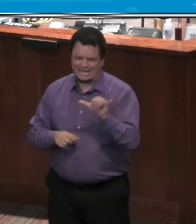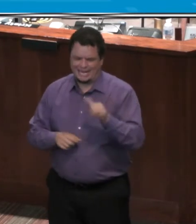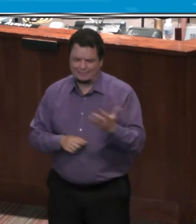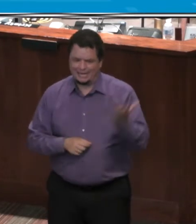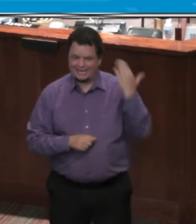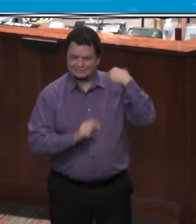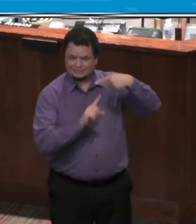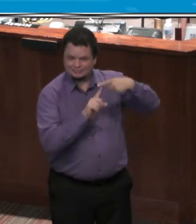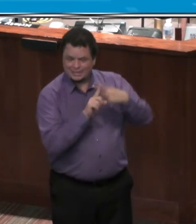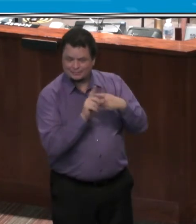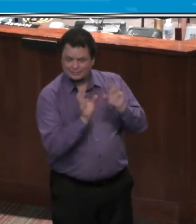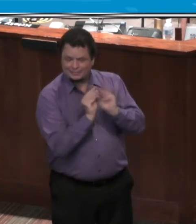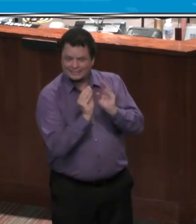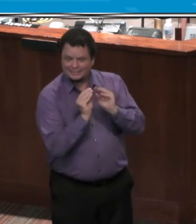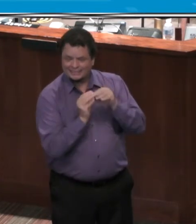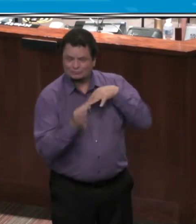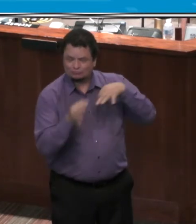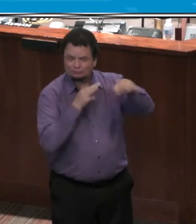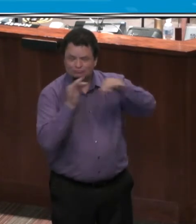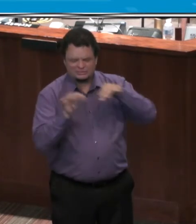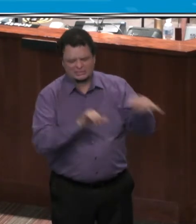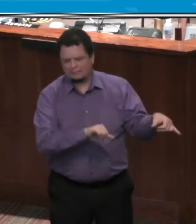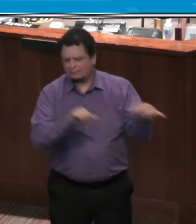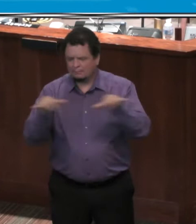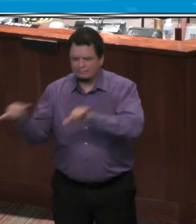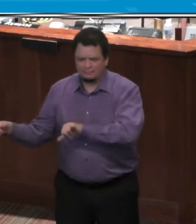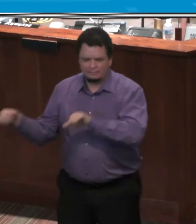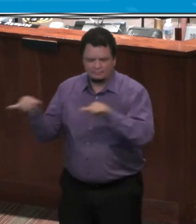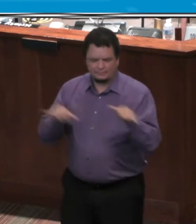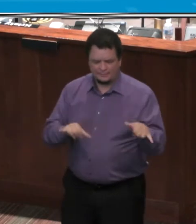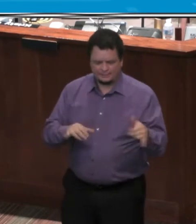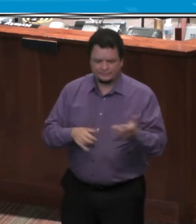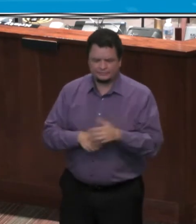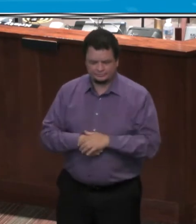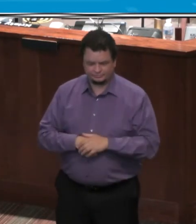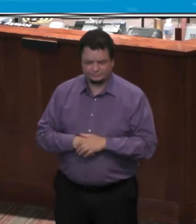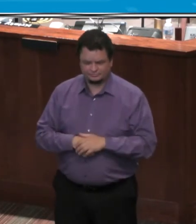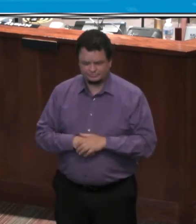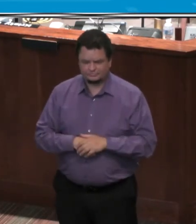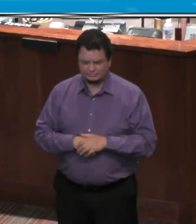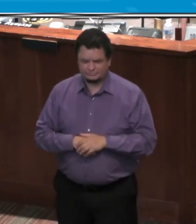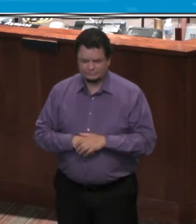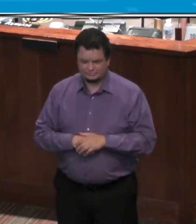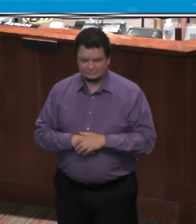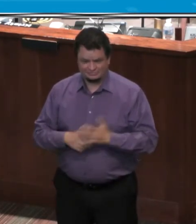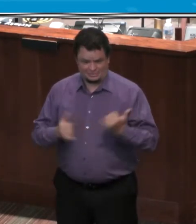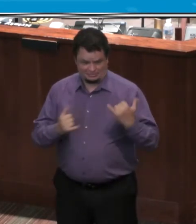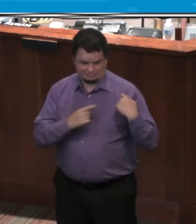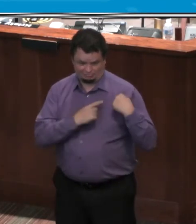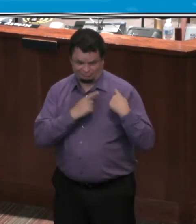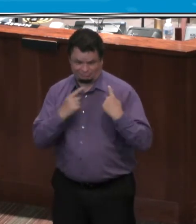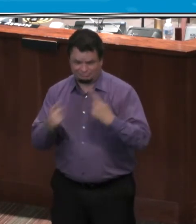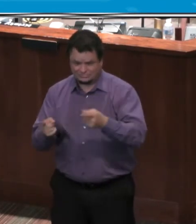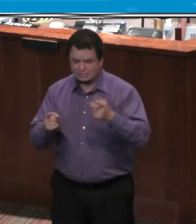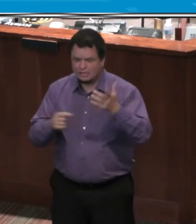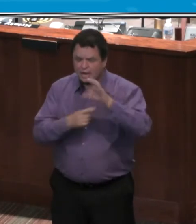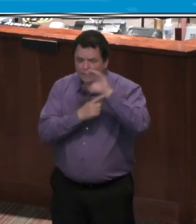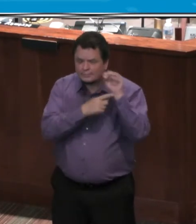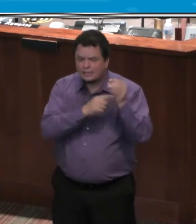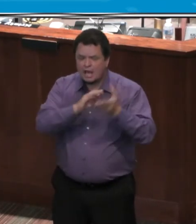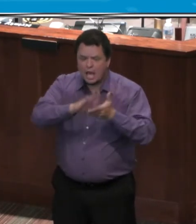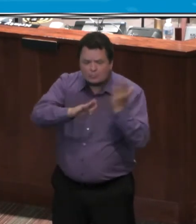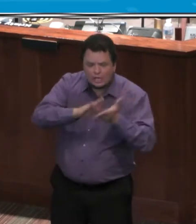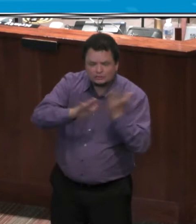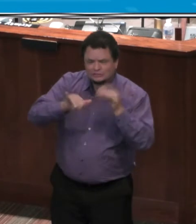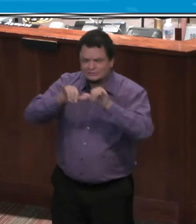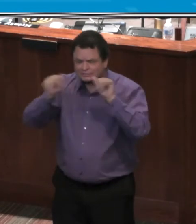Obviously, the focus of operations has changed significantly since adopting the budget back last December. So far,